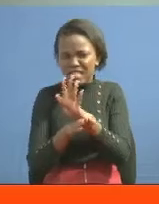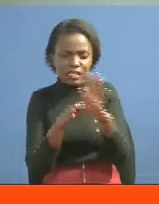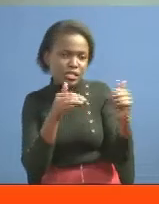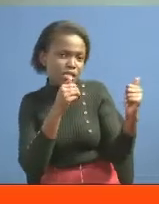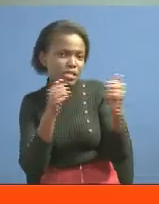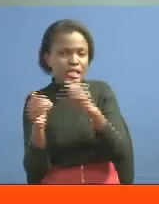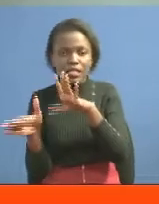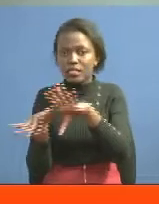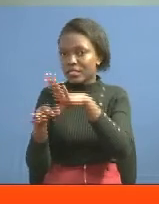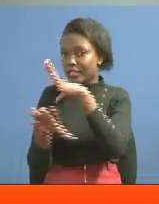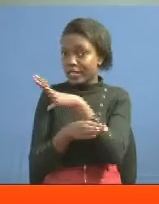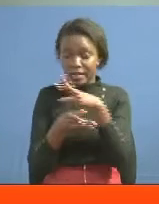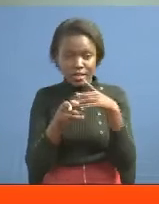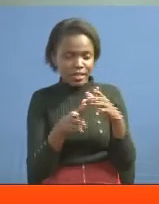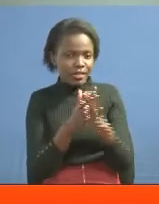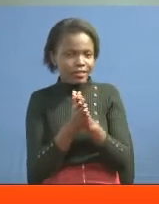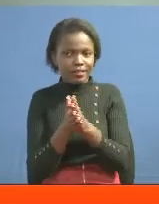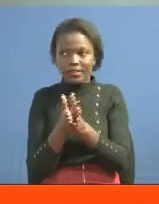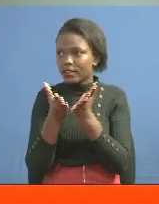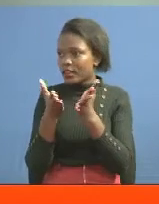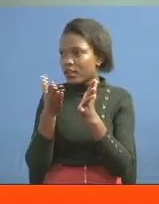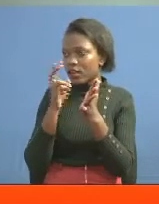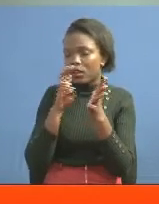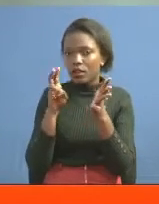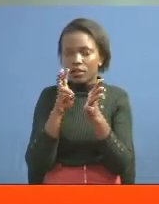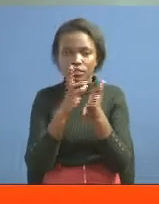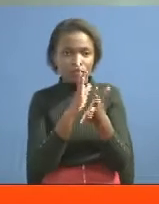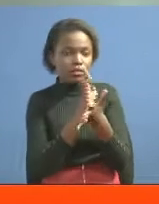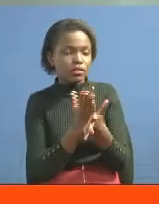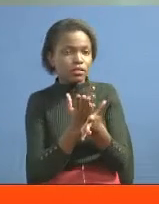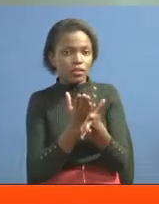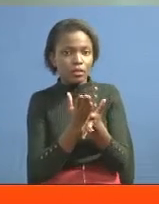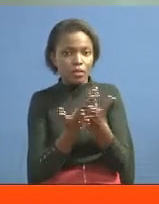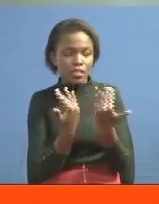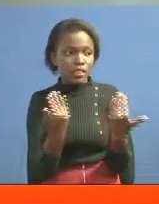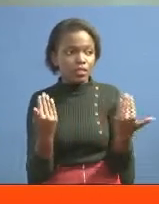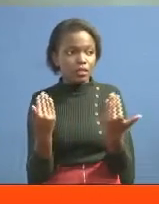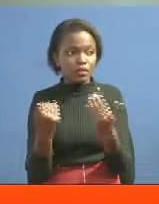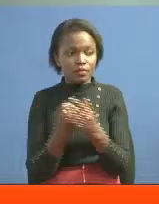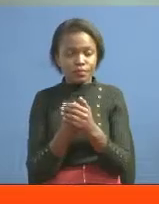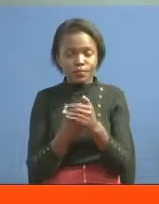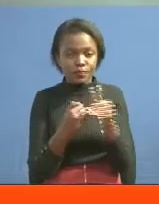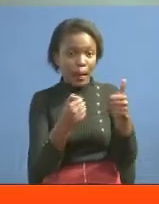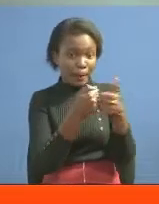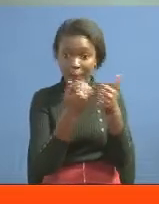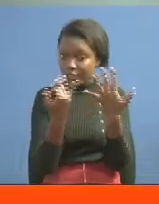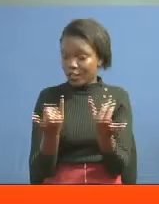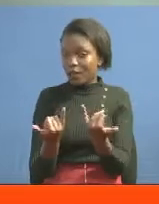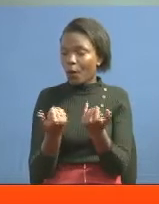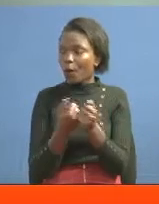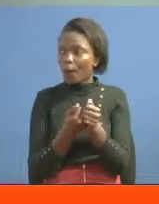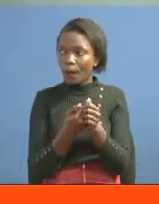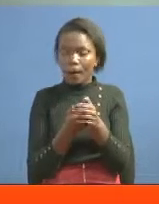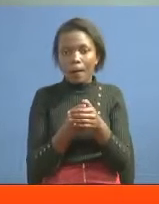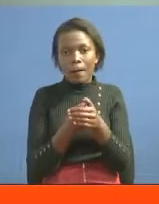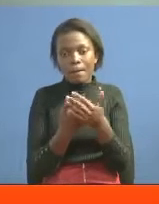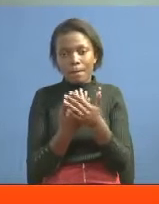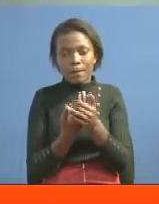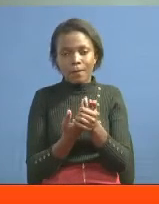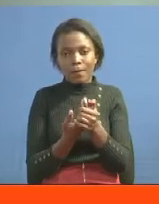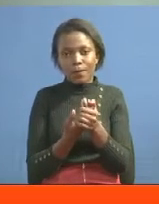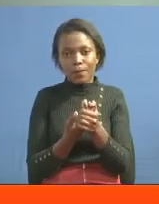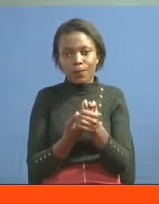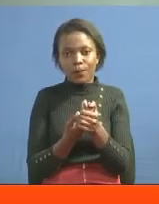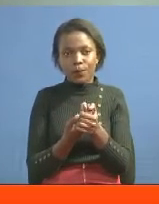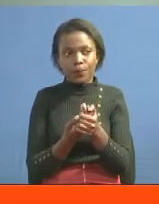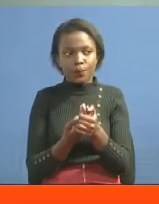in this particular country. But here we are to look at some of those things that are happening right now. And maybe we could go straight to the point